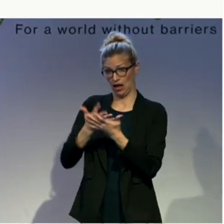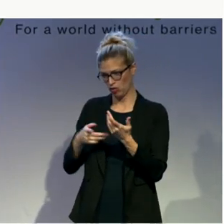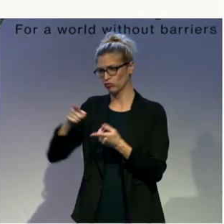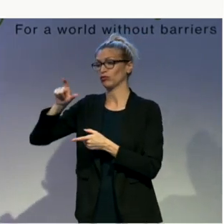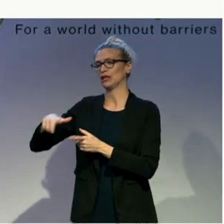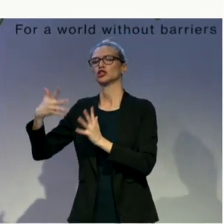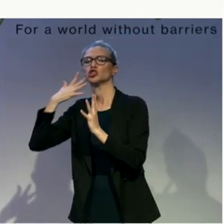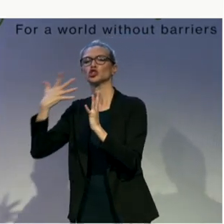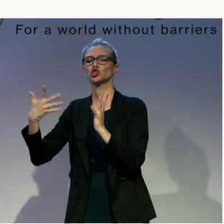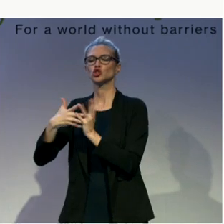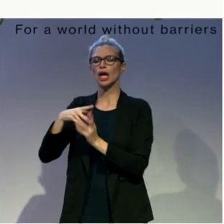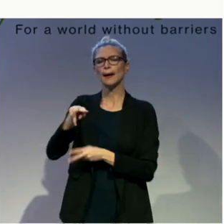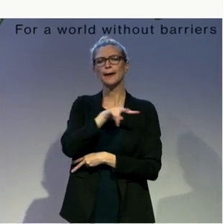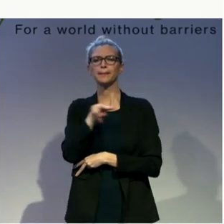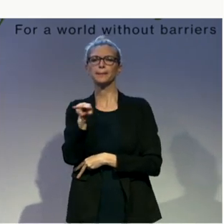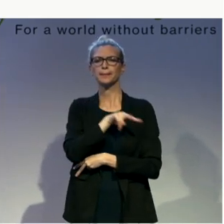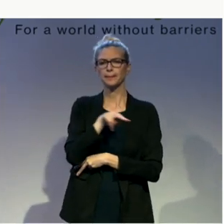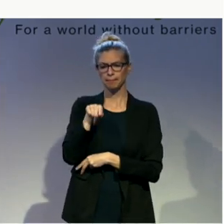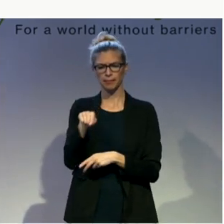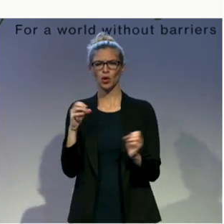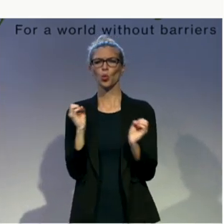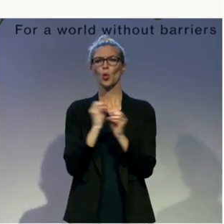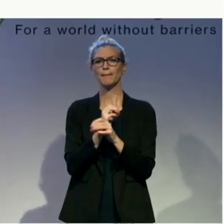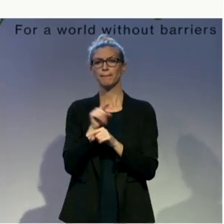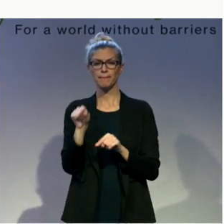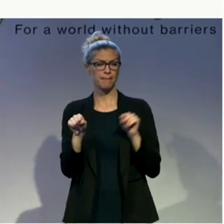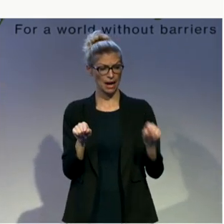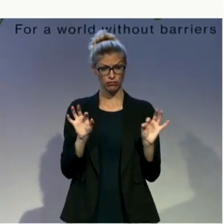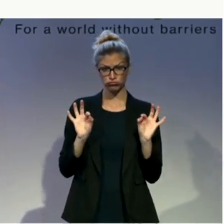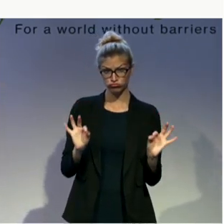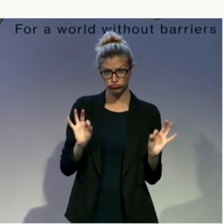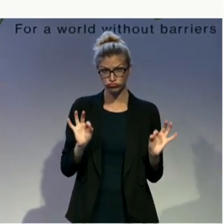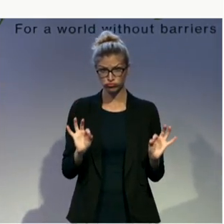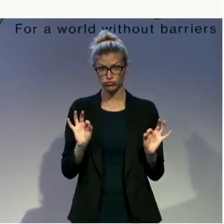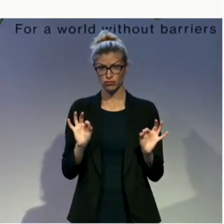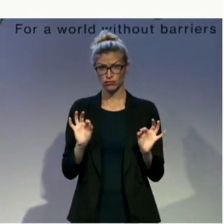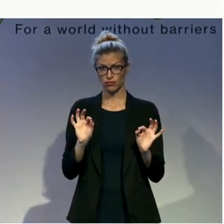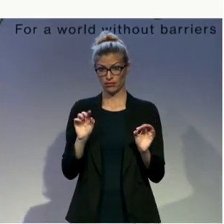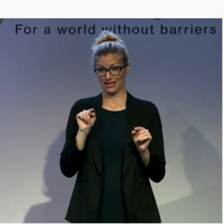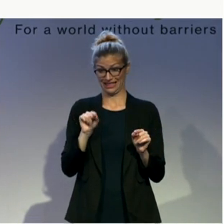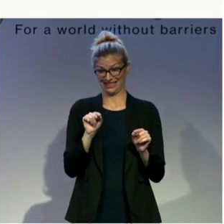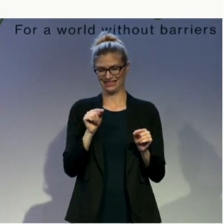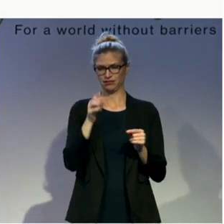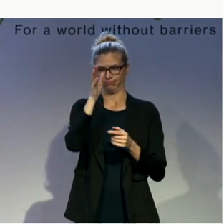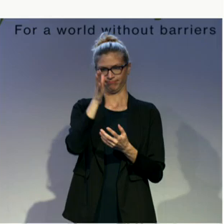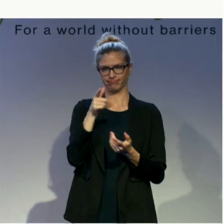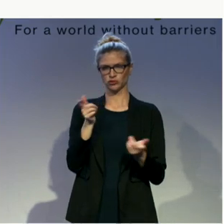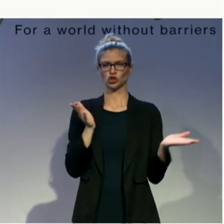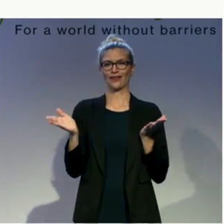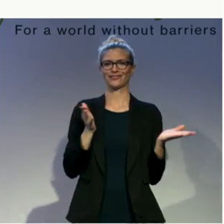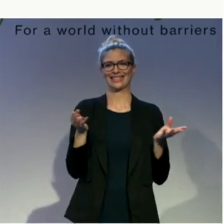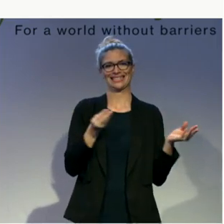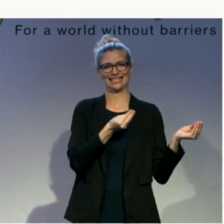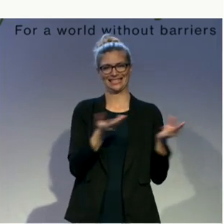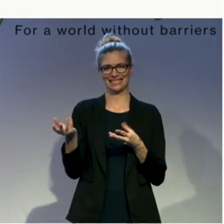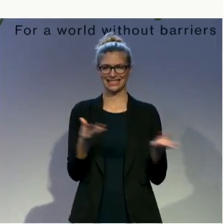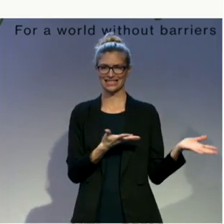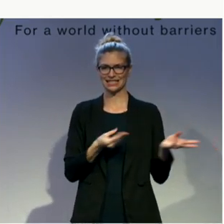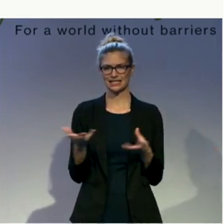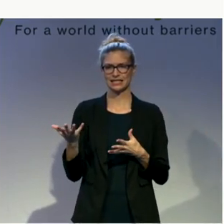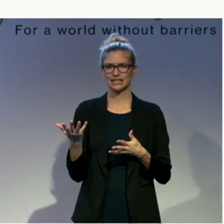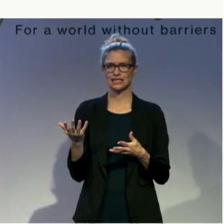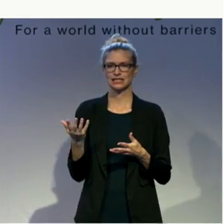we get feedback from the proof group. But this service, Top Easy, is not done by